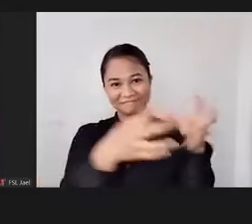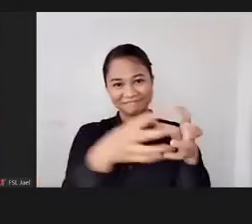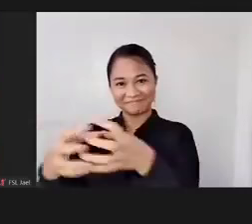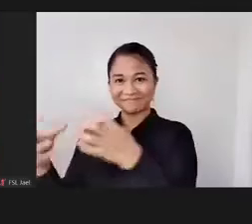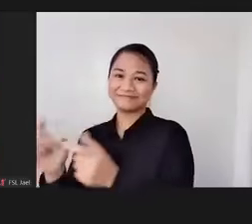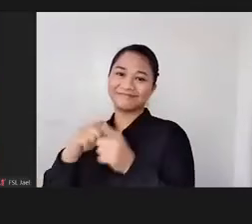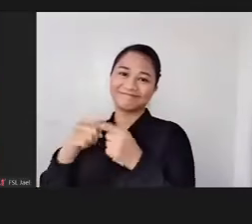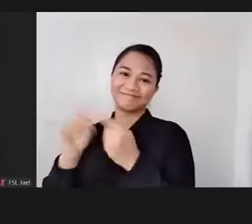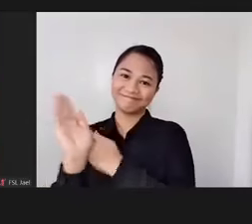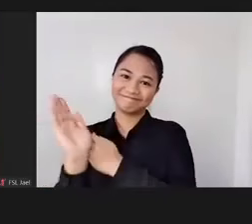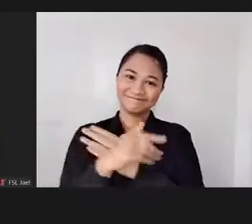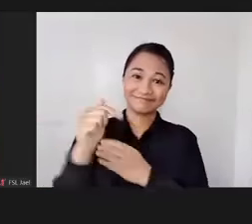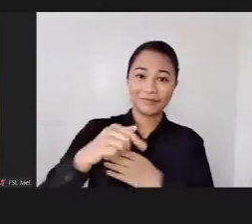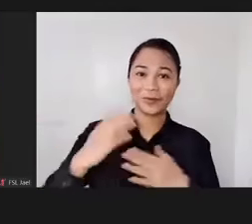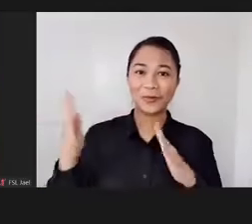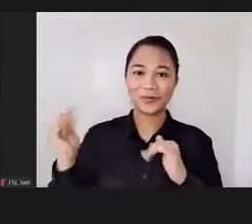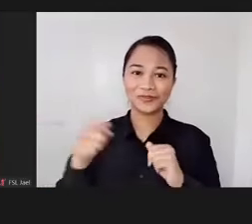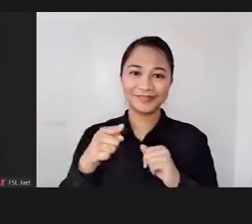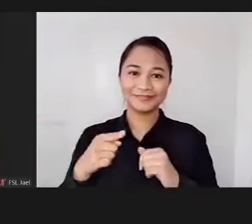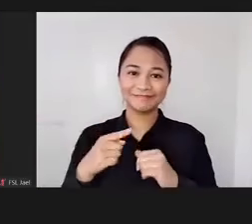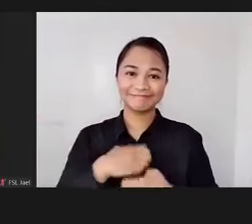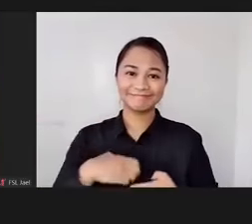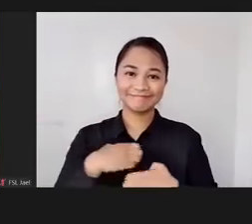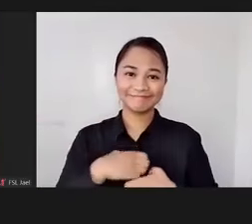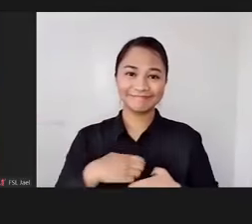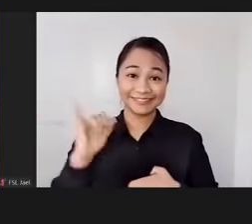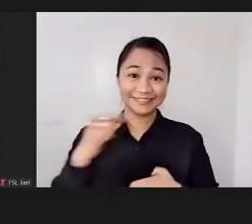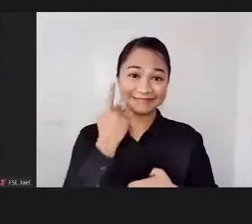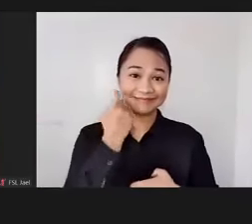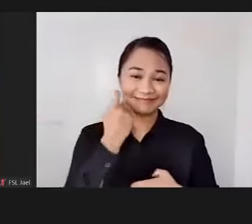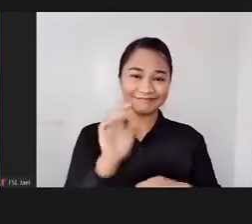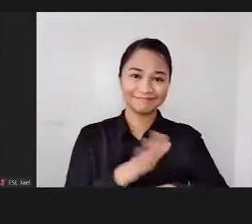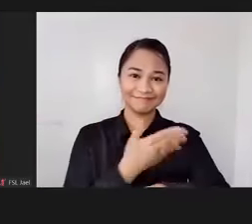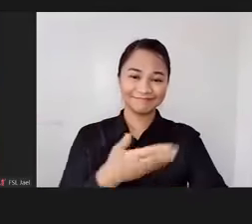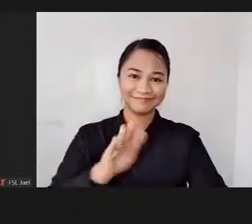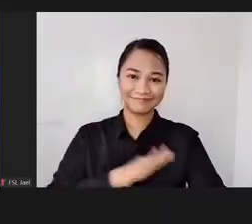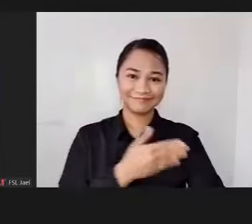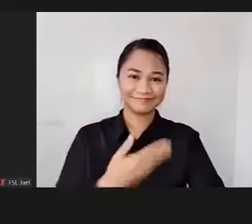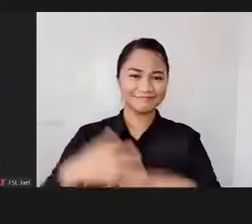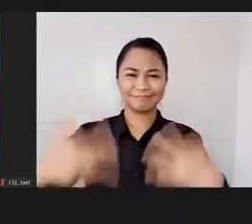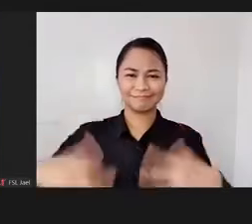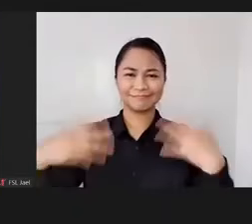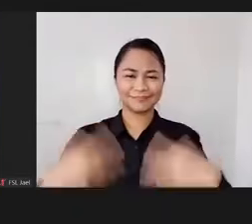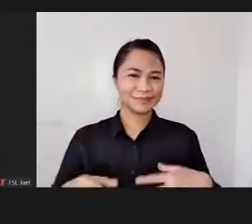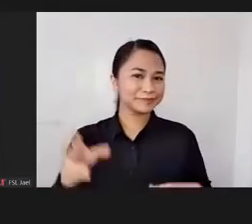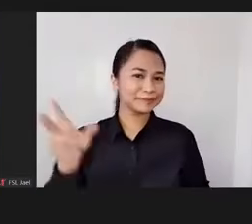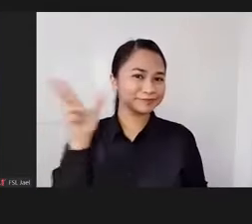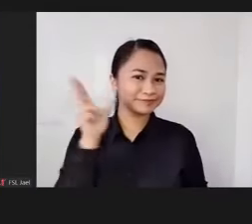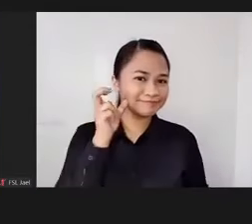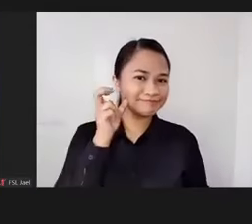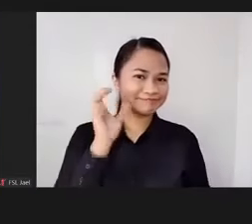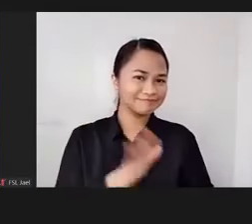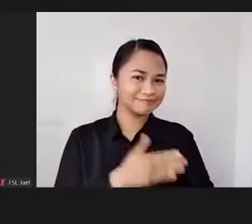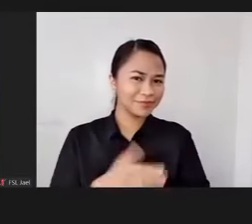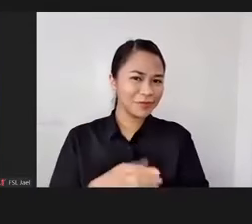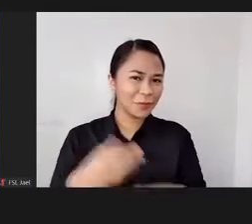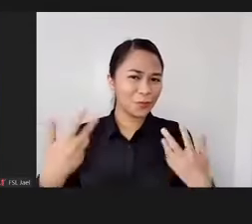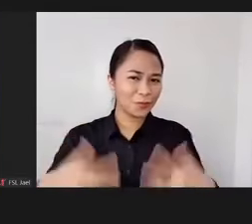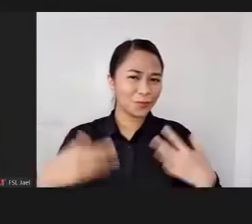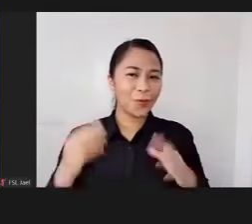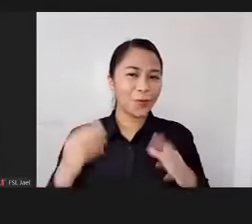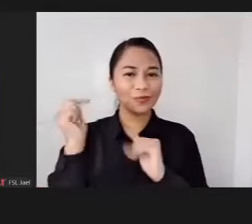refreshing intermission. I hope you enjoyed the music as much as I did. And I wish we could have them live for a couple of